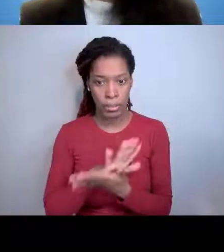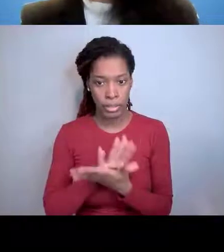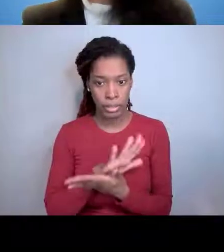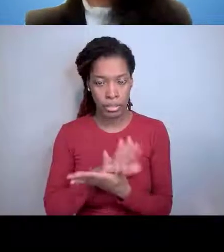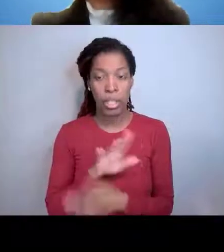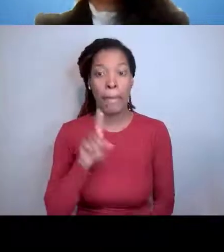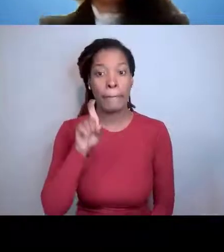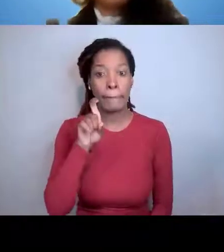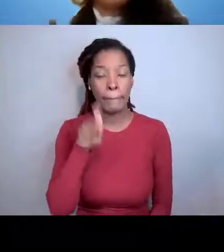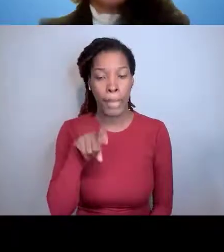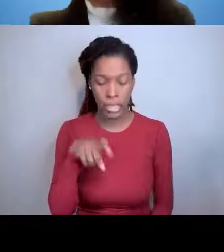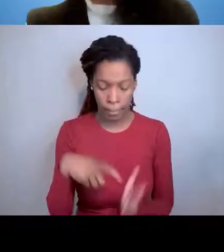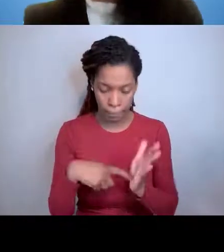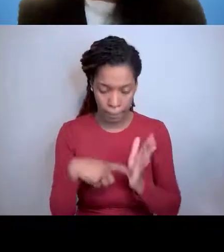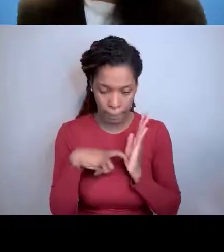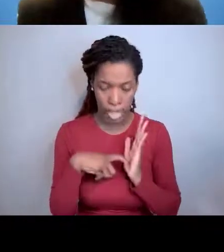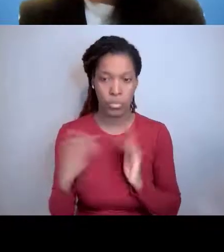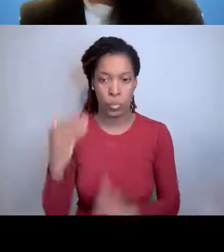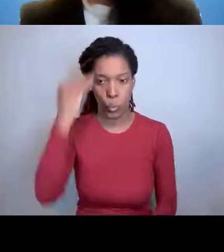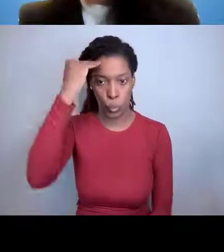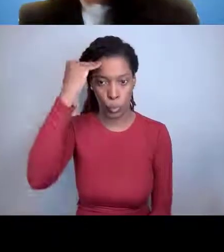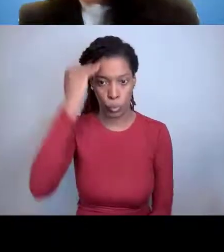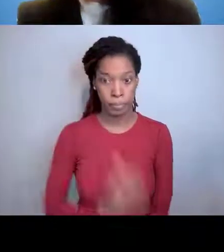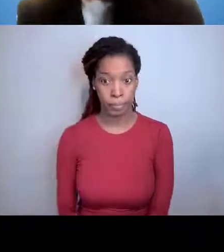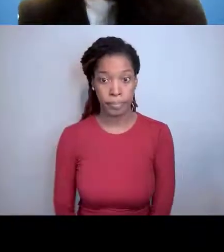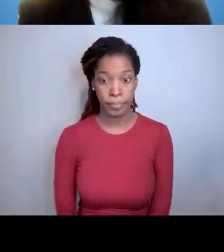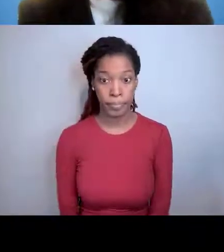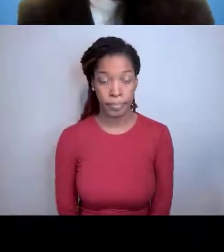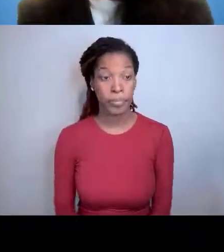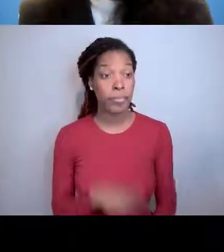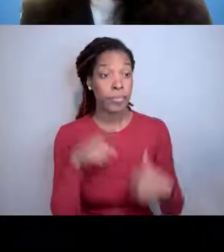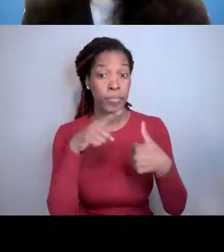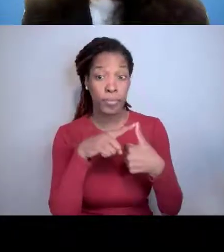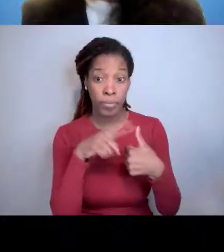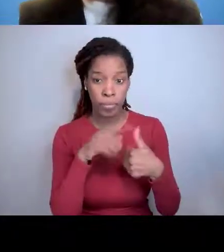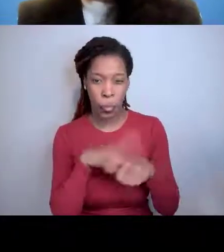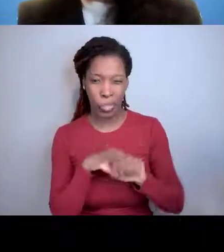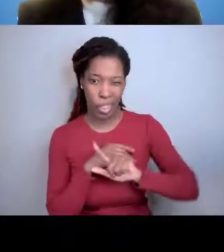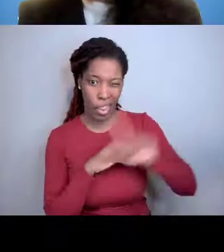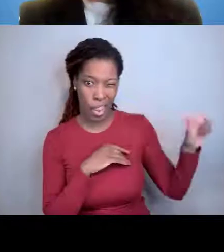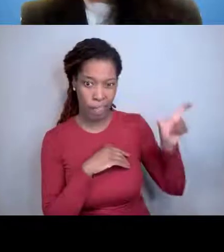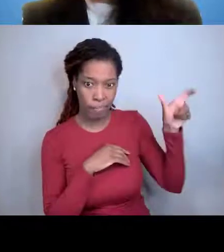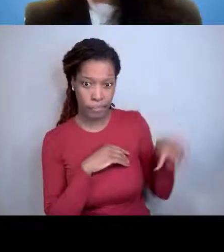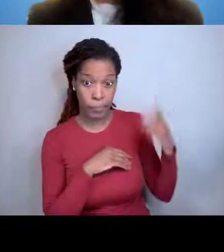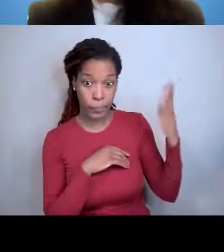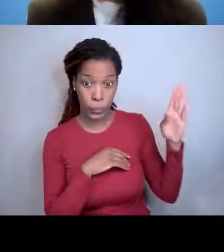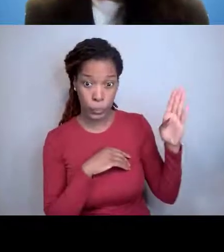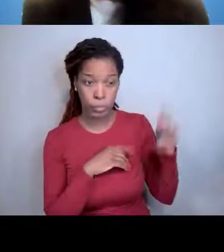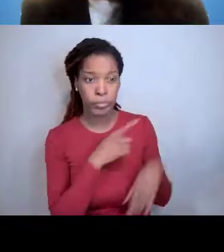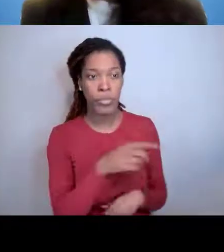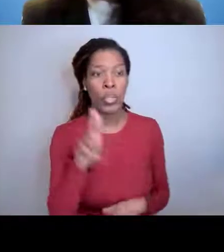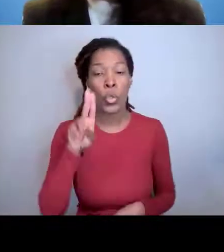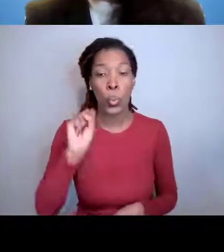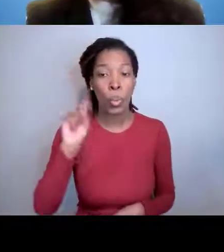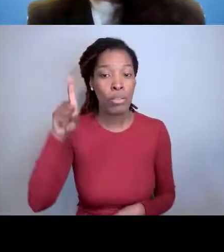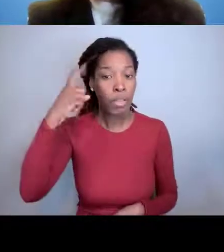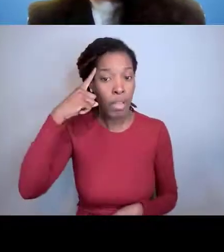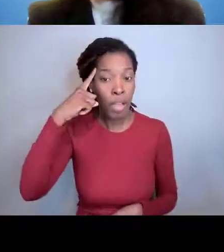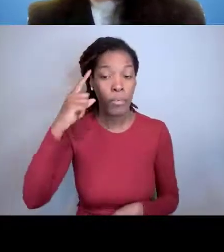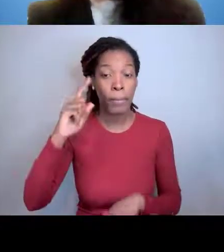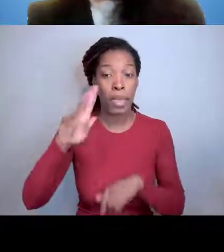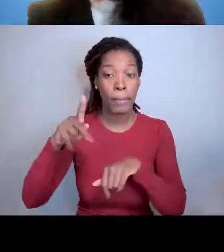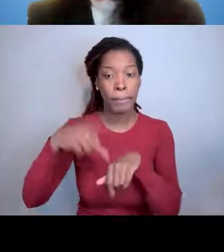must be familiar with. The first document on the left, the U.S. government principles for the